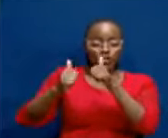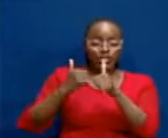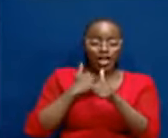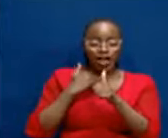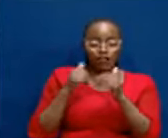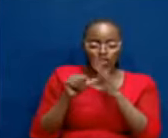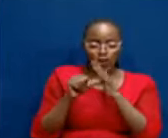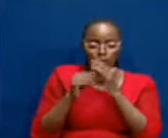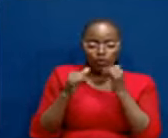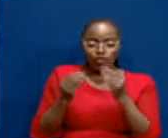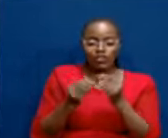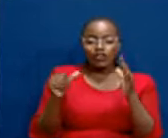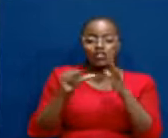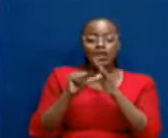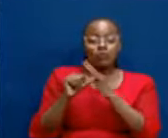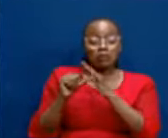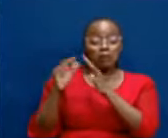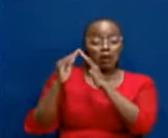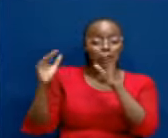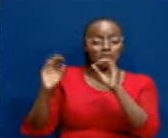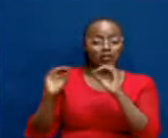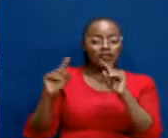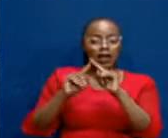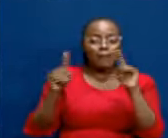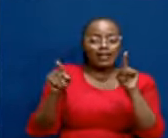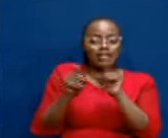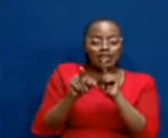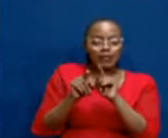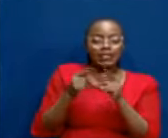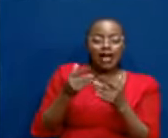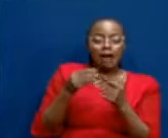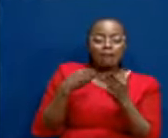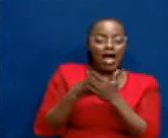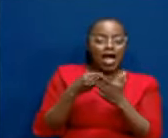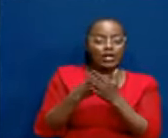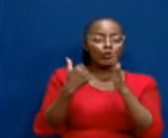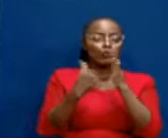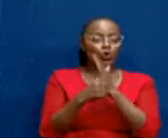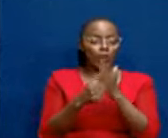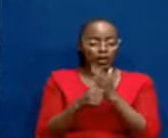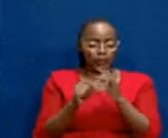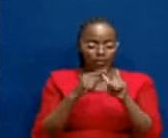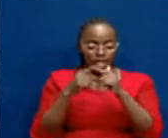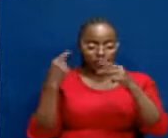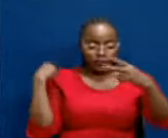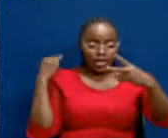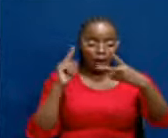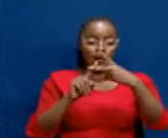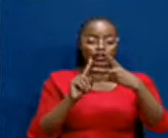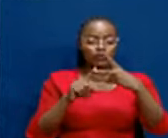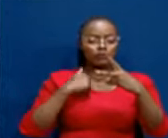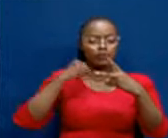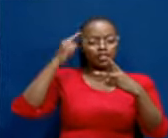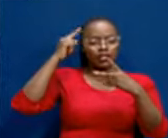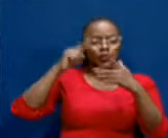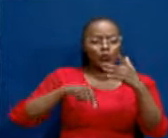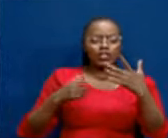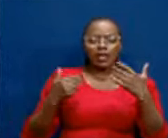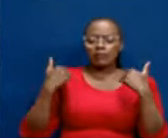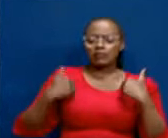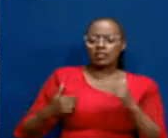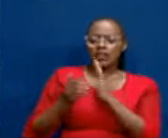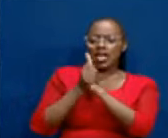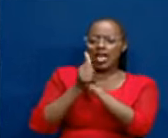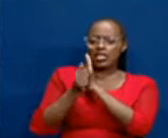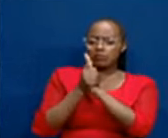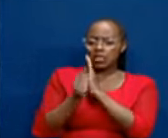you're trying to solve is not a housing problem. It is an income problem to begin with. Secondly, I think that I never call myself an expert